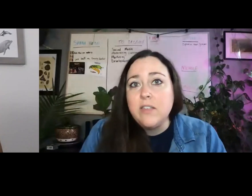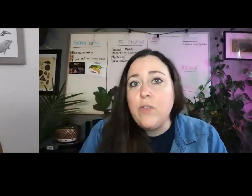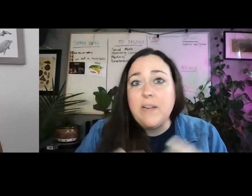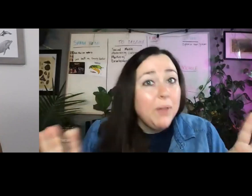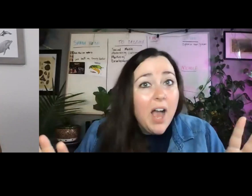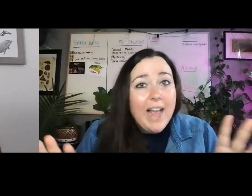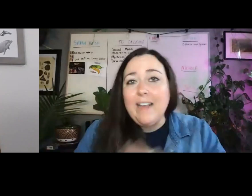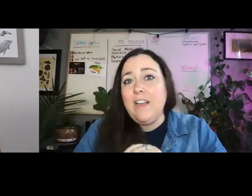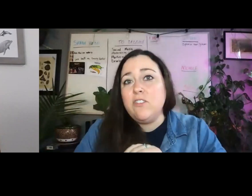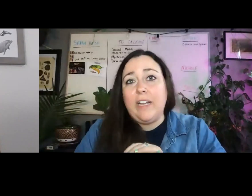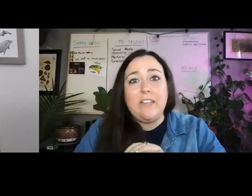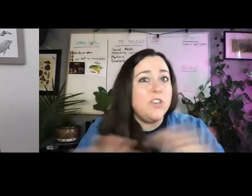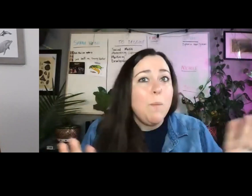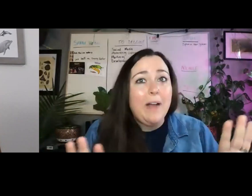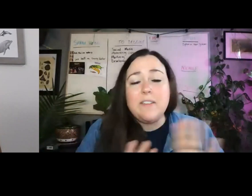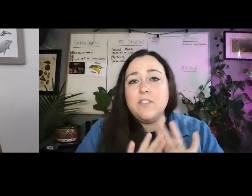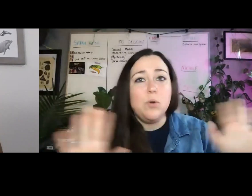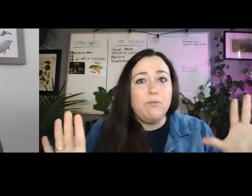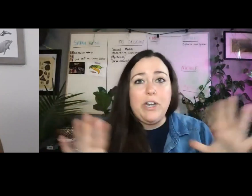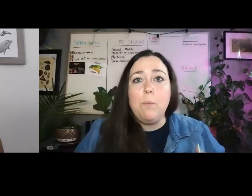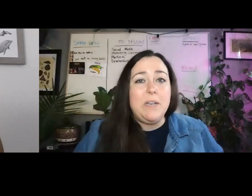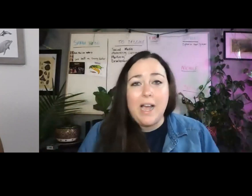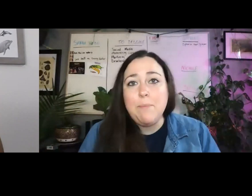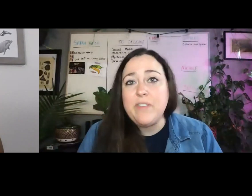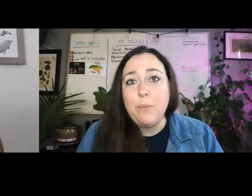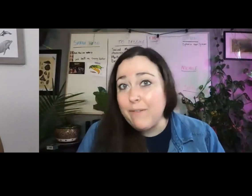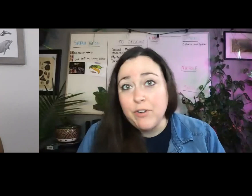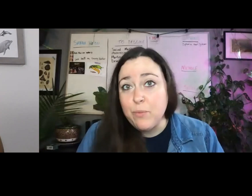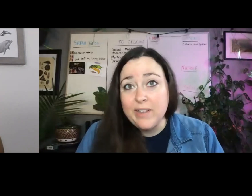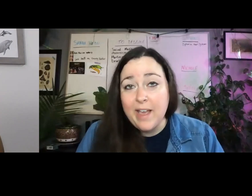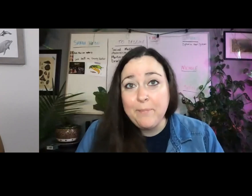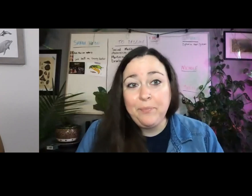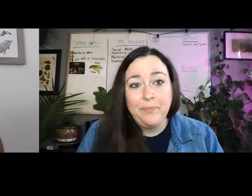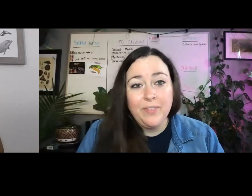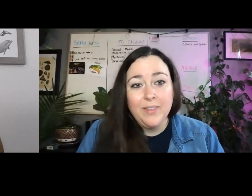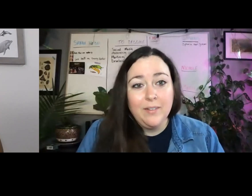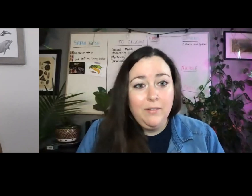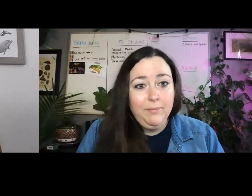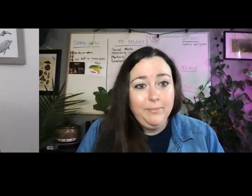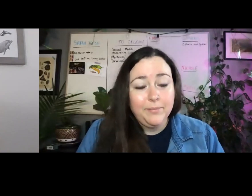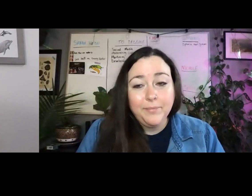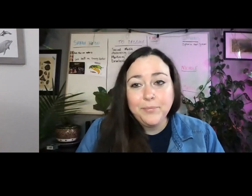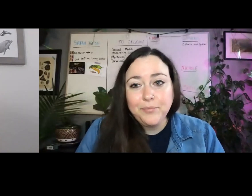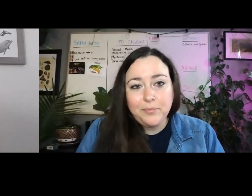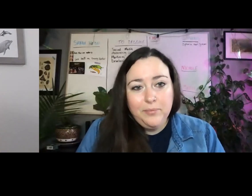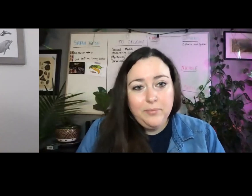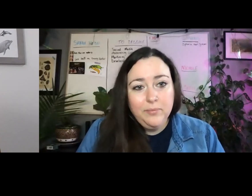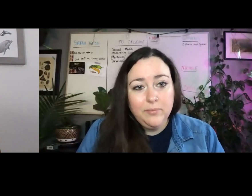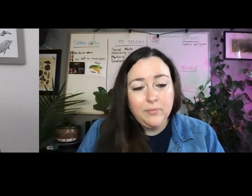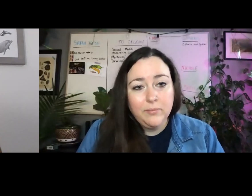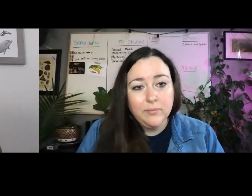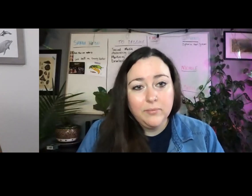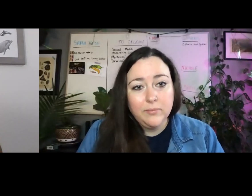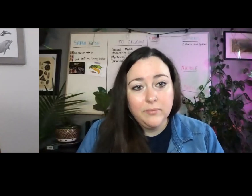anything else that you'd like to plug? Anything else you'd like us to know about? This is your free open time to say whatever you want to say. Awesome. Yeah. So you can find